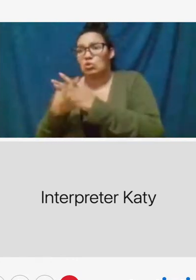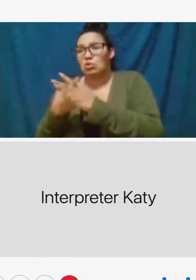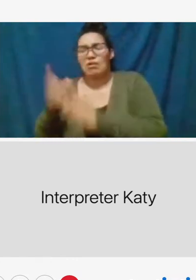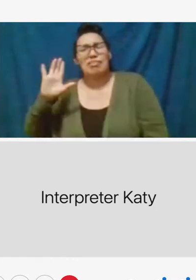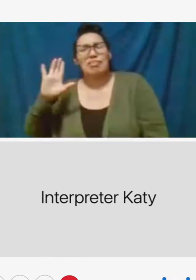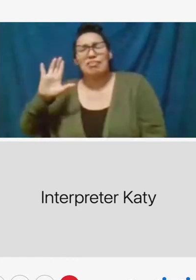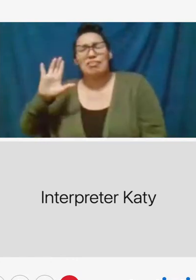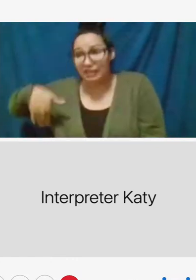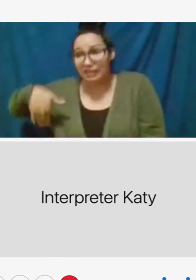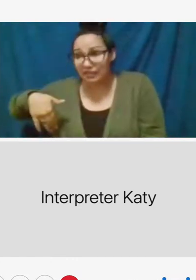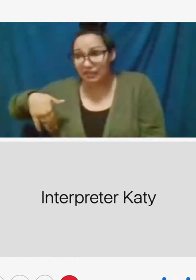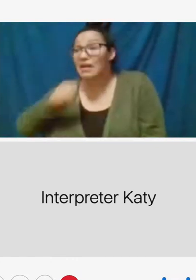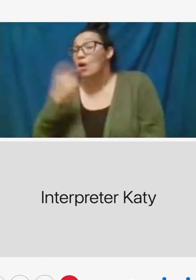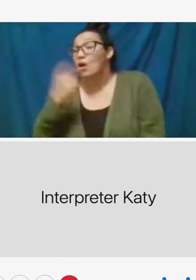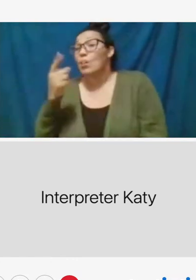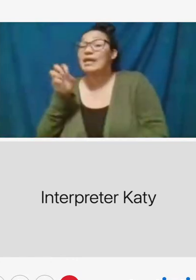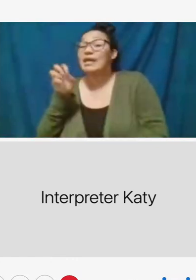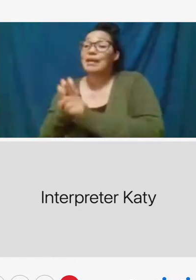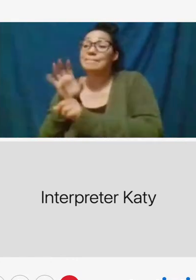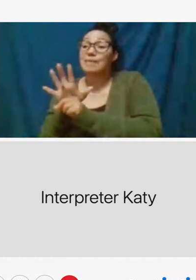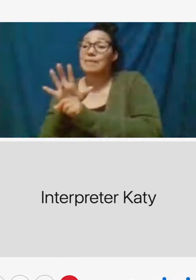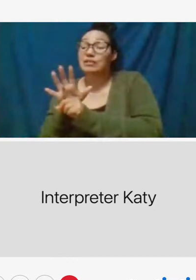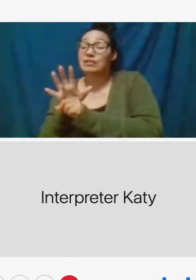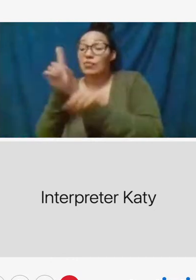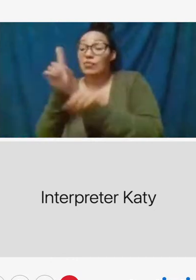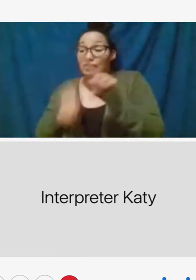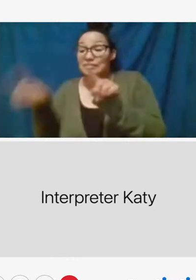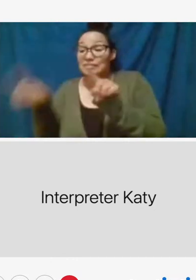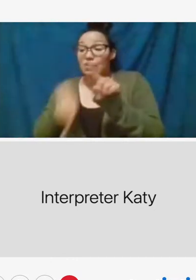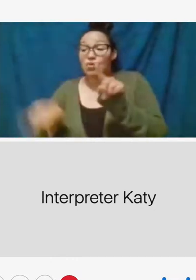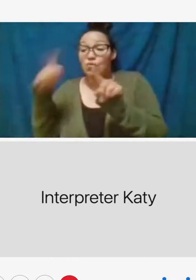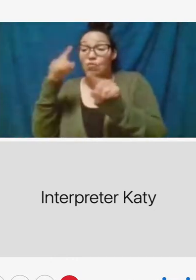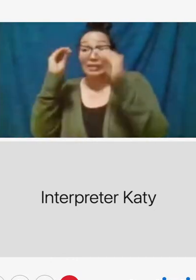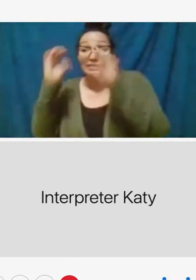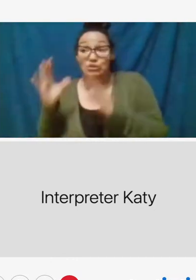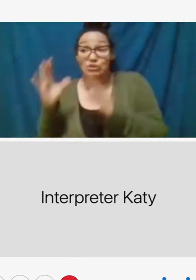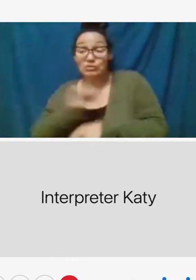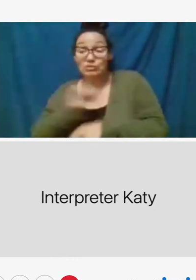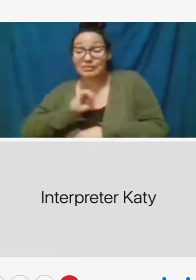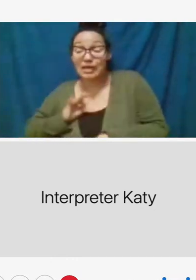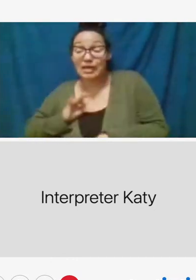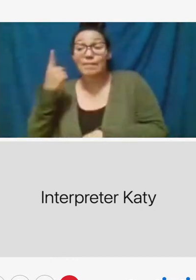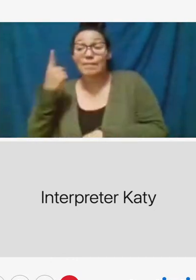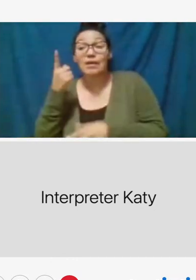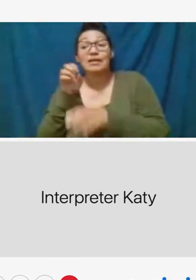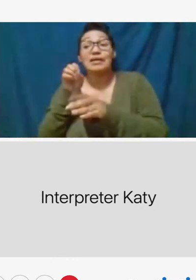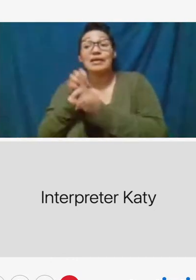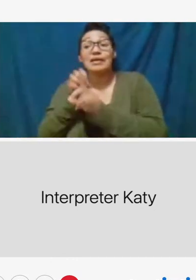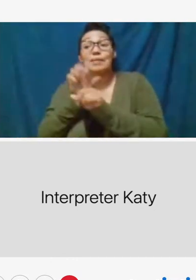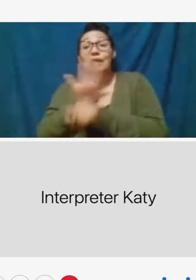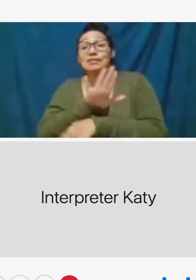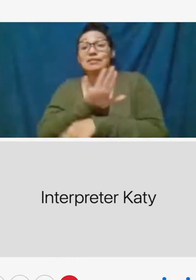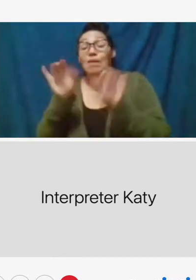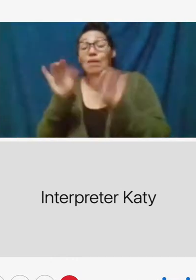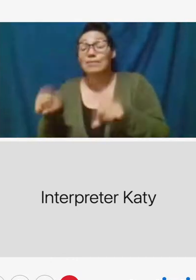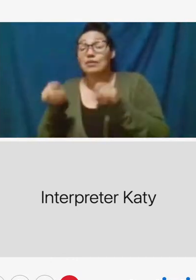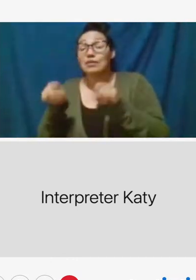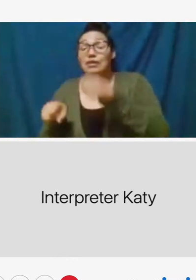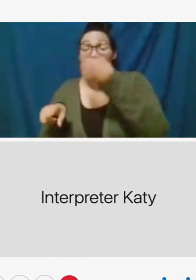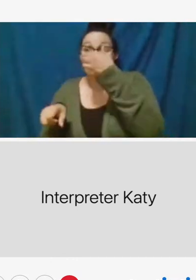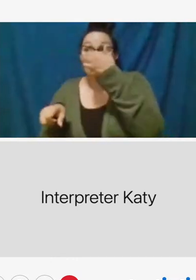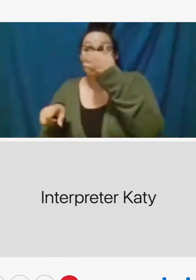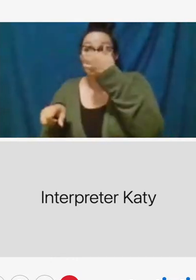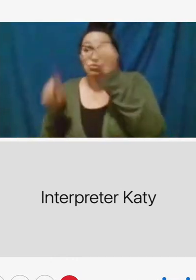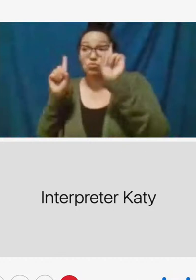impact the cycle for the teachers and the staff but it impacts their ability to go to an ace meeting that happens